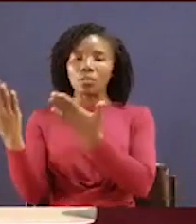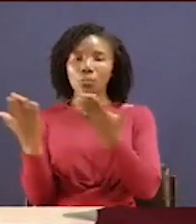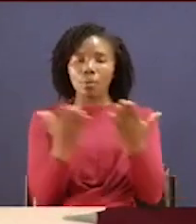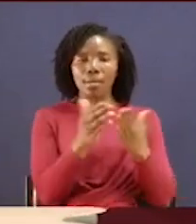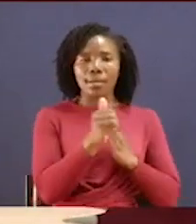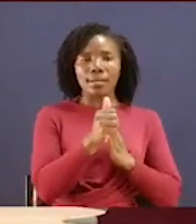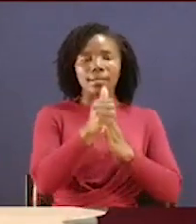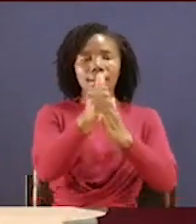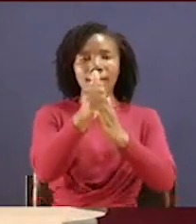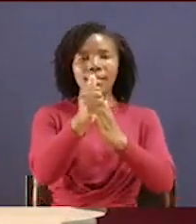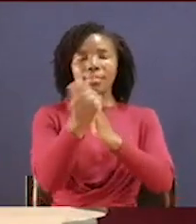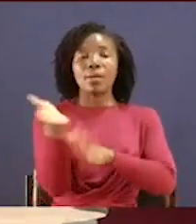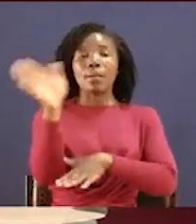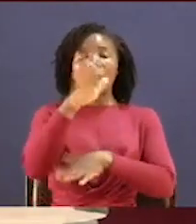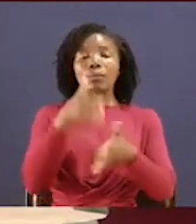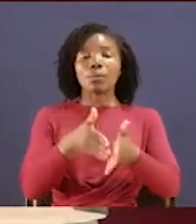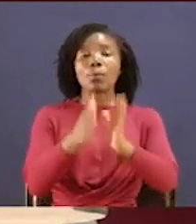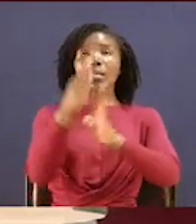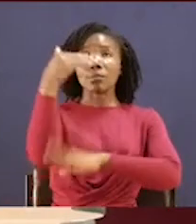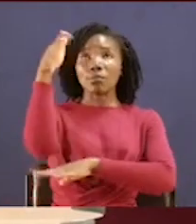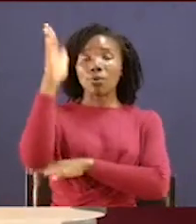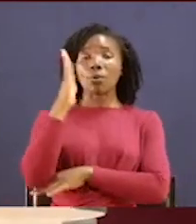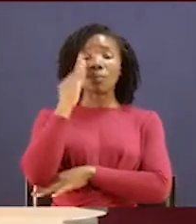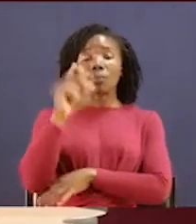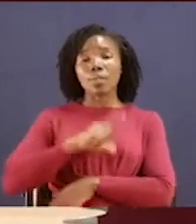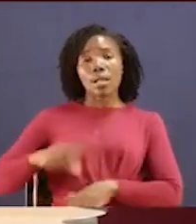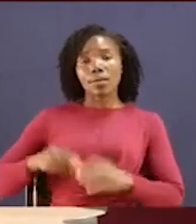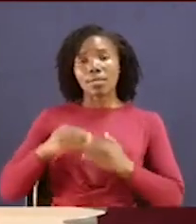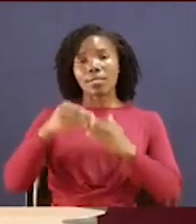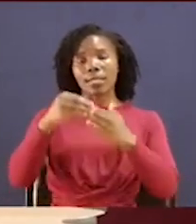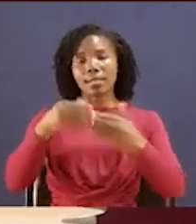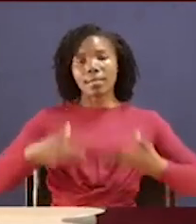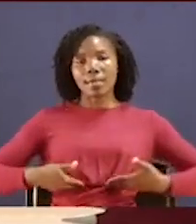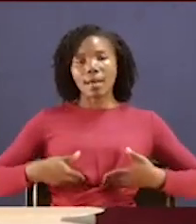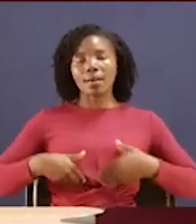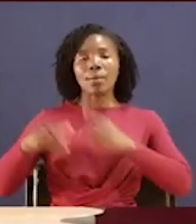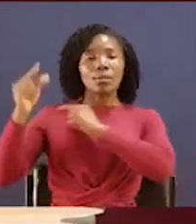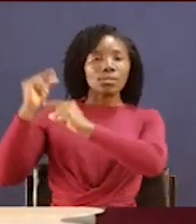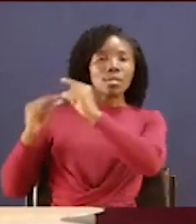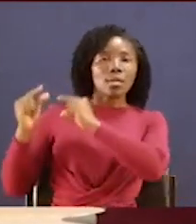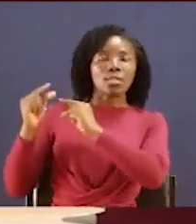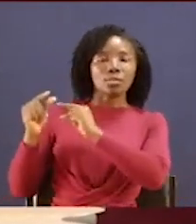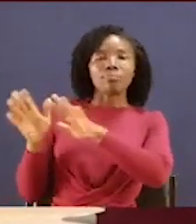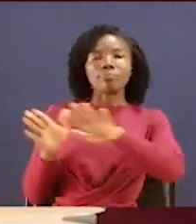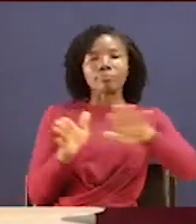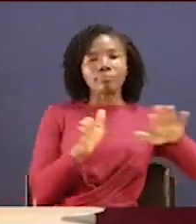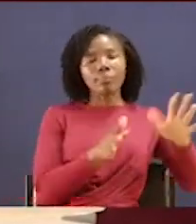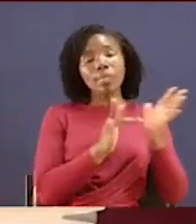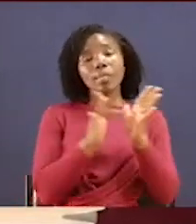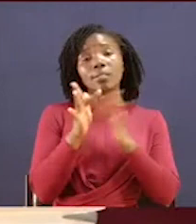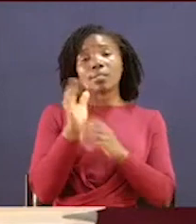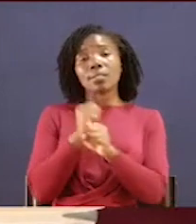God is doing something among a young generation. And so they brought the meat. Jesus was doing kingdom work here,